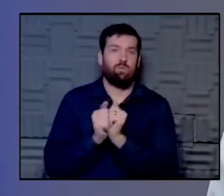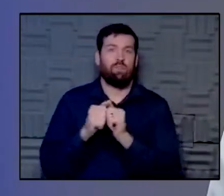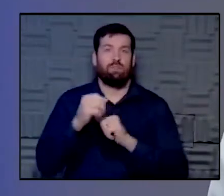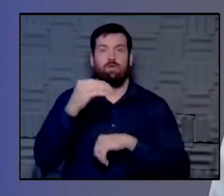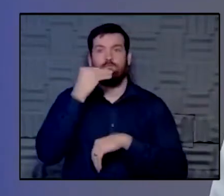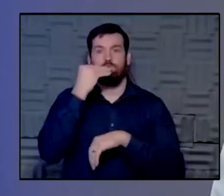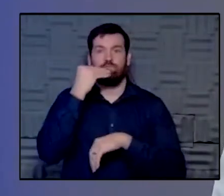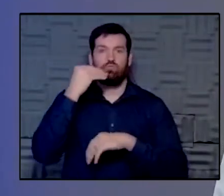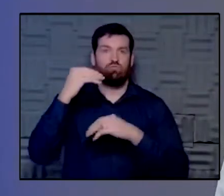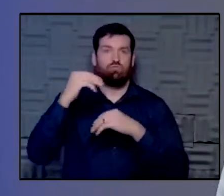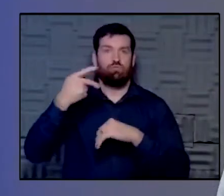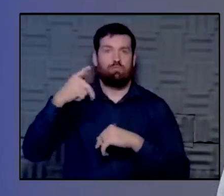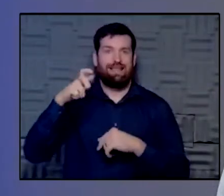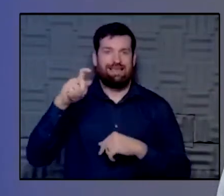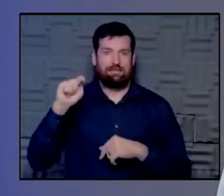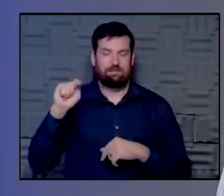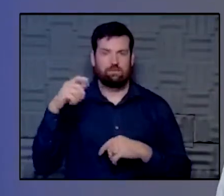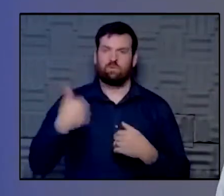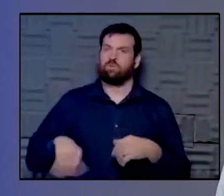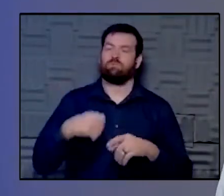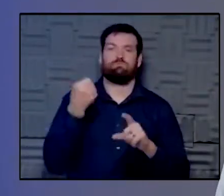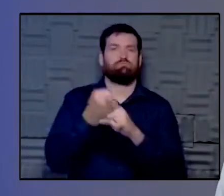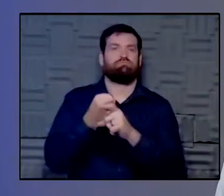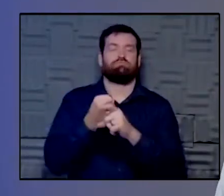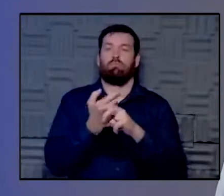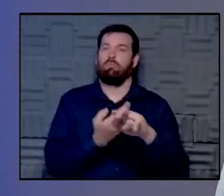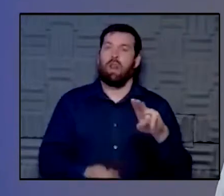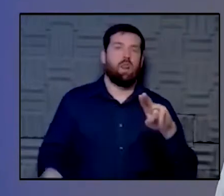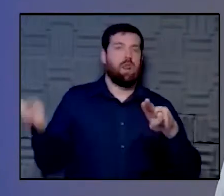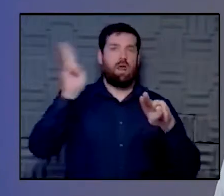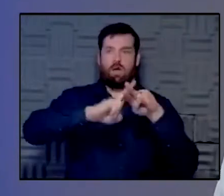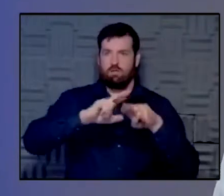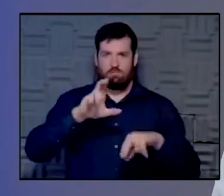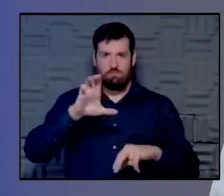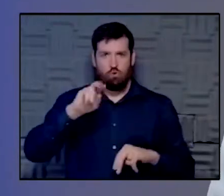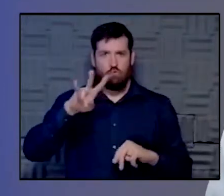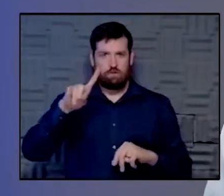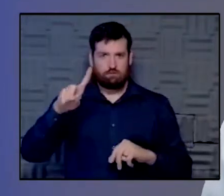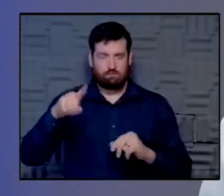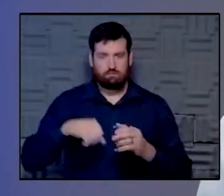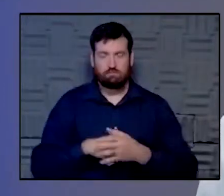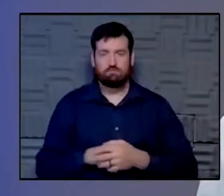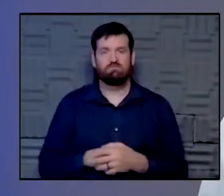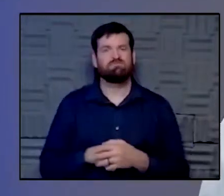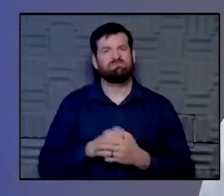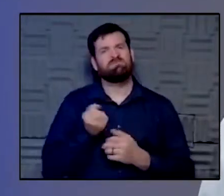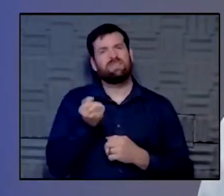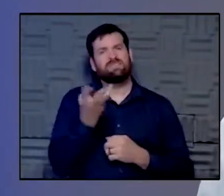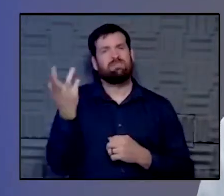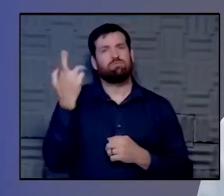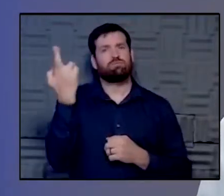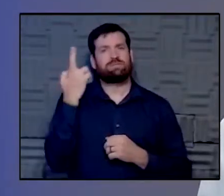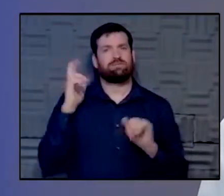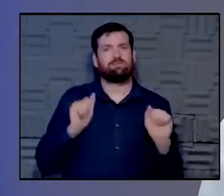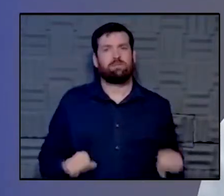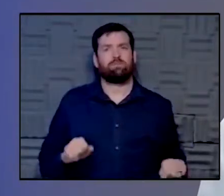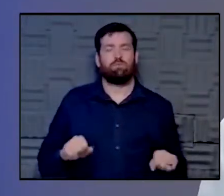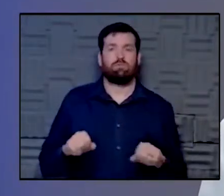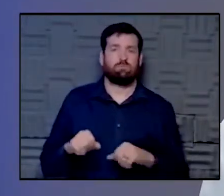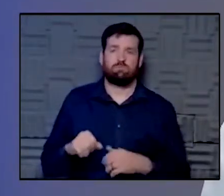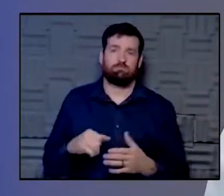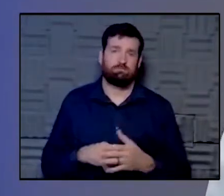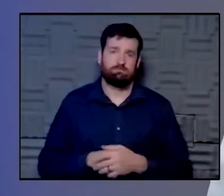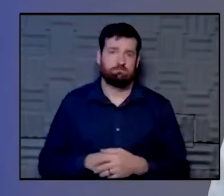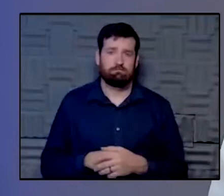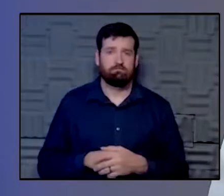and was hit very hard, and it had a high per capita amount of infection. So I think it's multifactorial. Really look to